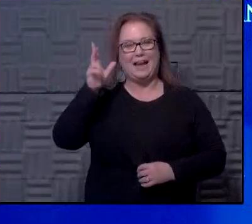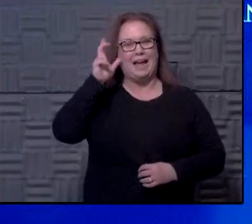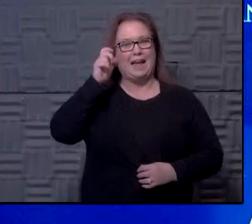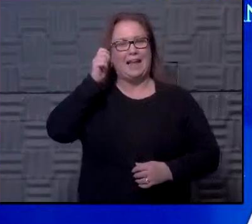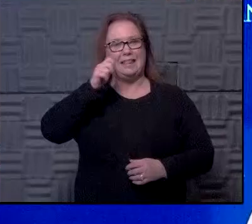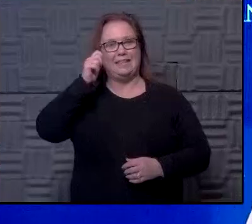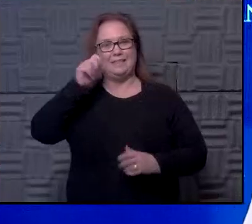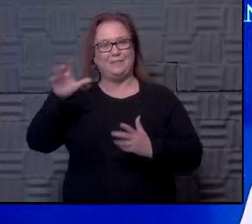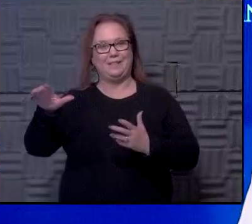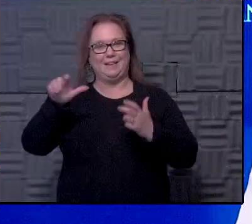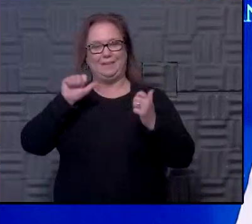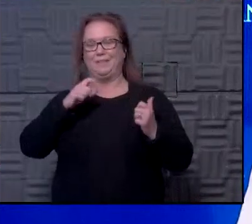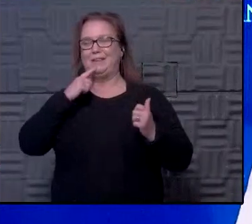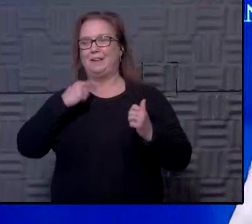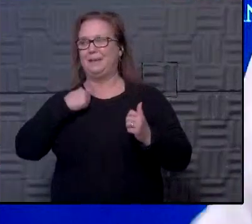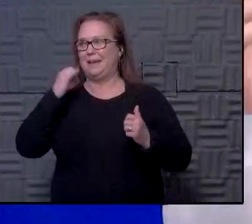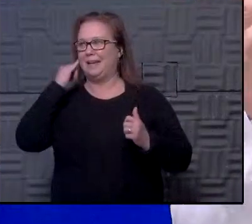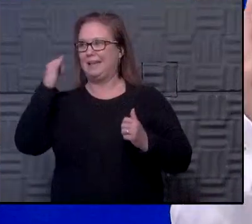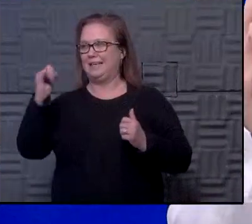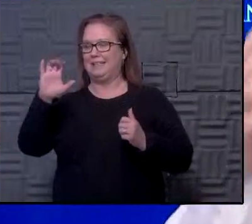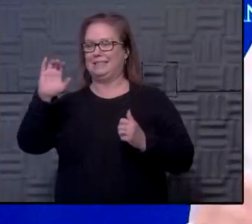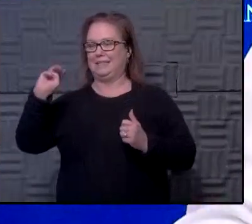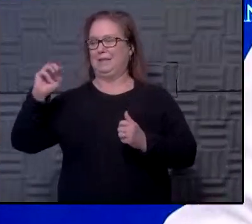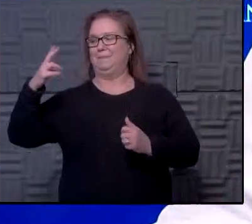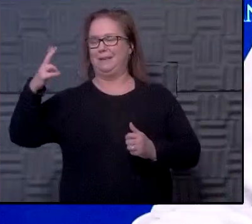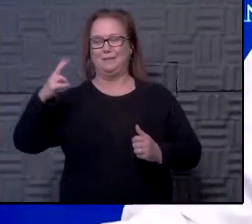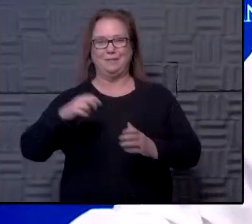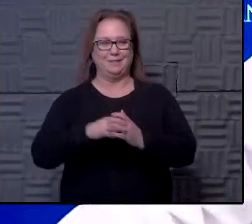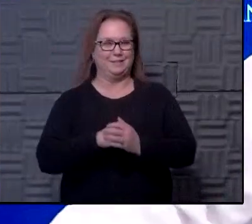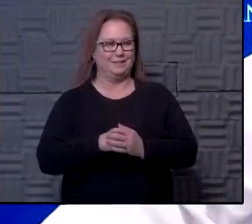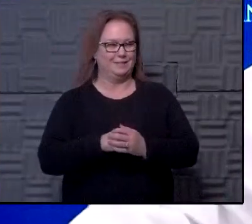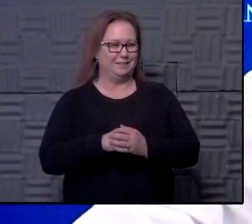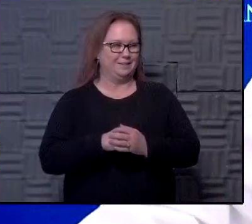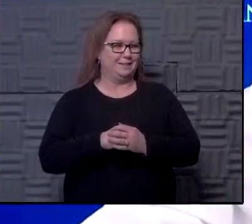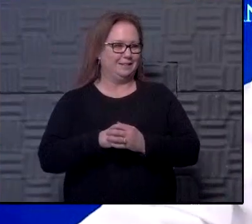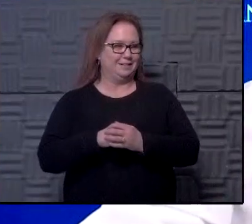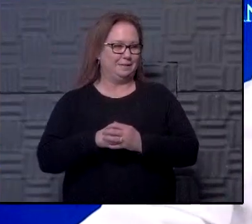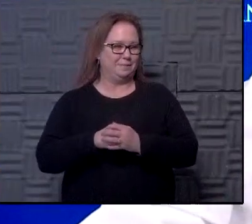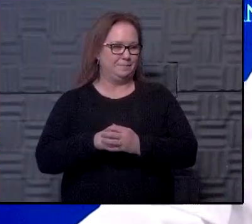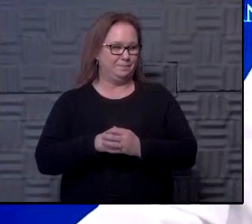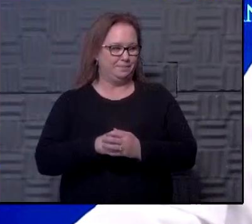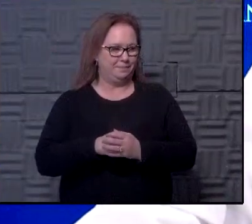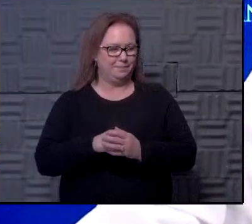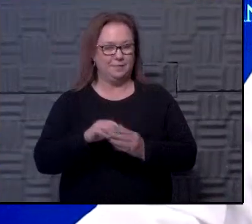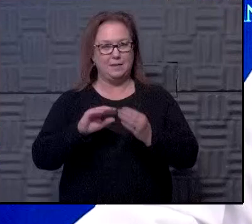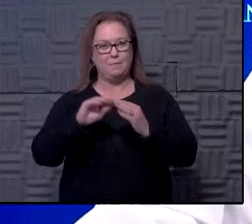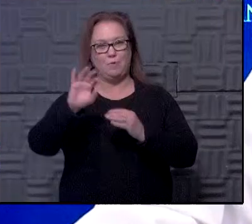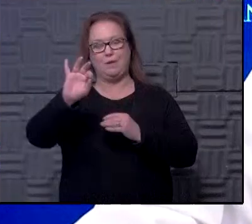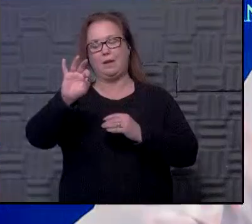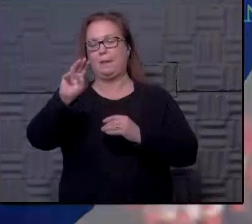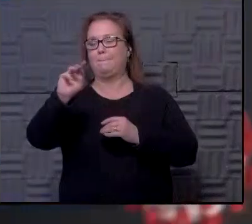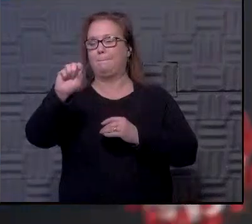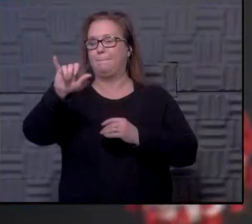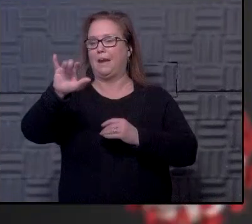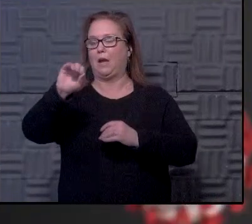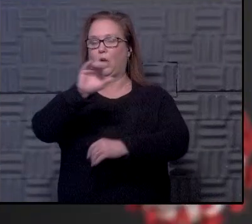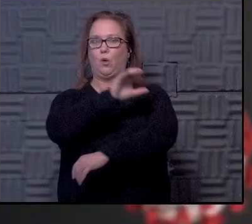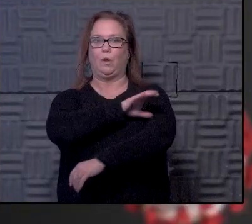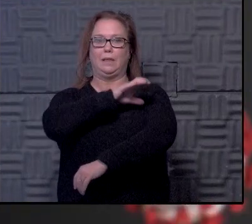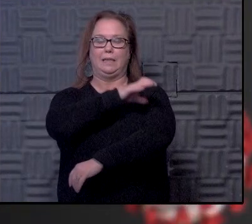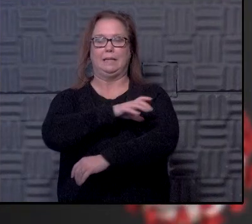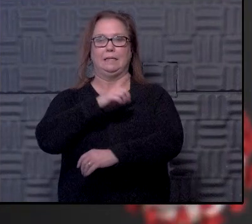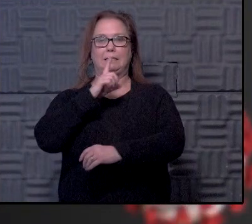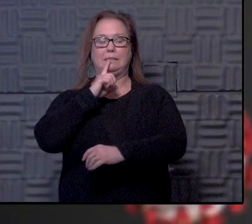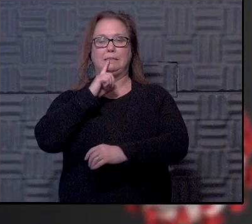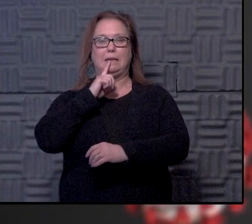every day when you leave and you give me ideas. Here's so another idea. I Watch can out for take that. direction. All right. Okay, question 9. A Mayo Clinic study shows masks